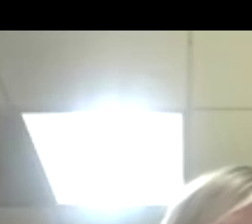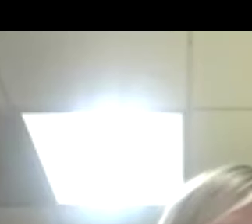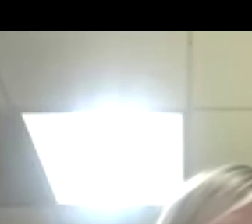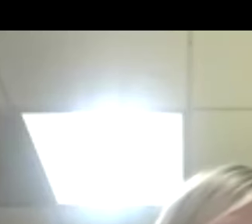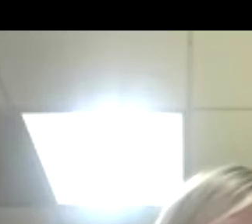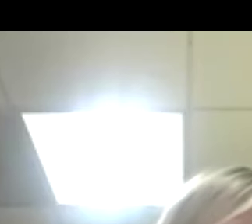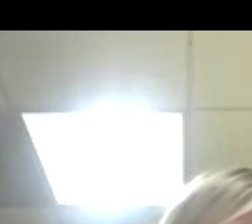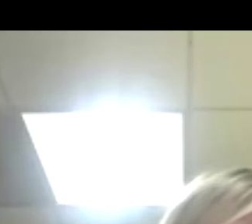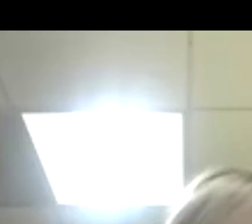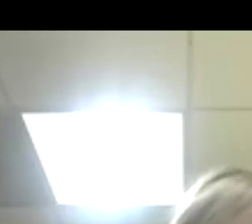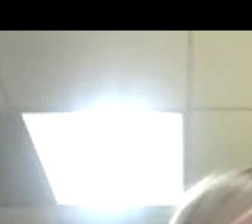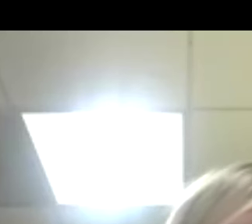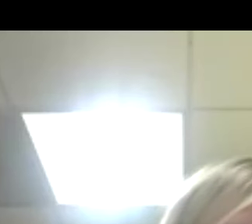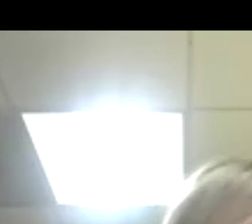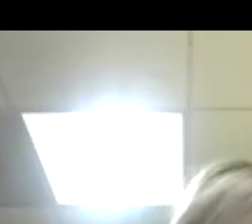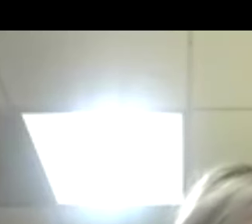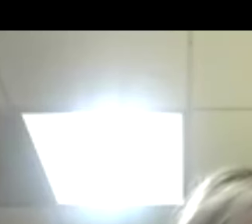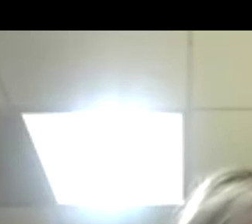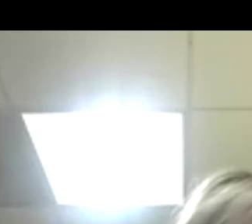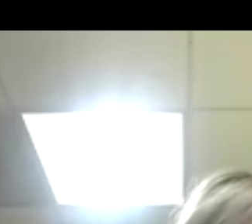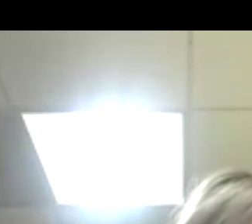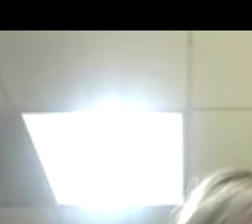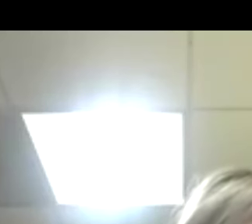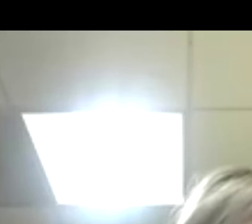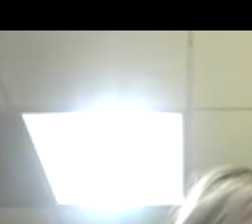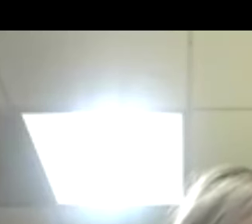We had a question from Barbara and Dr. Kosky.